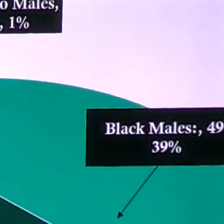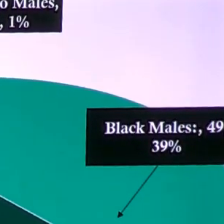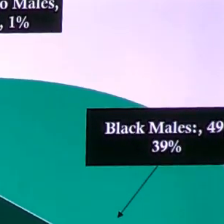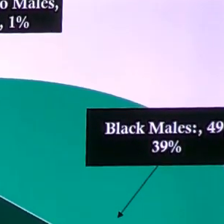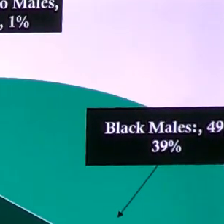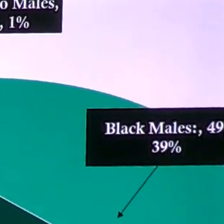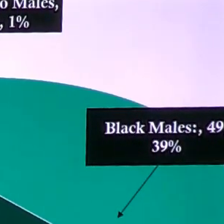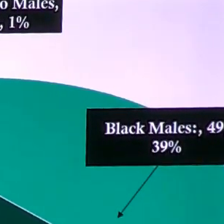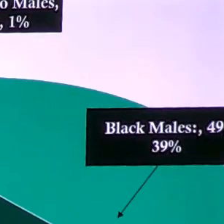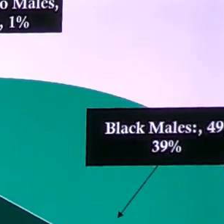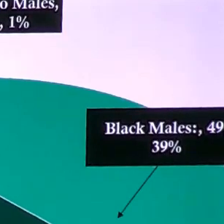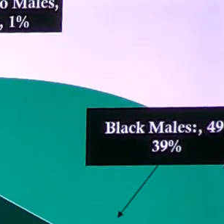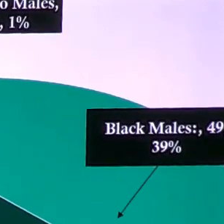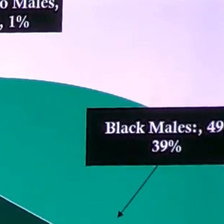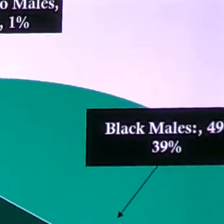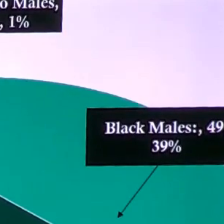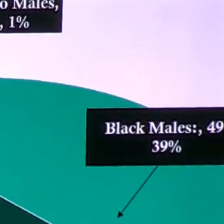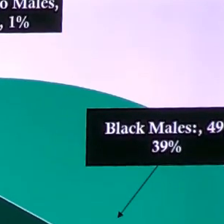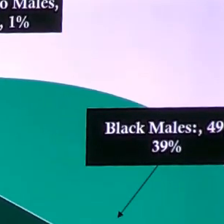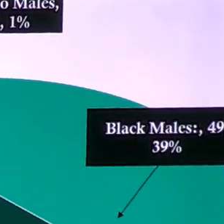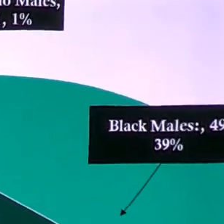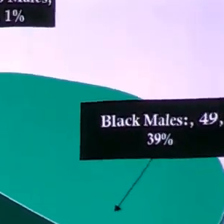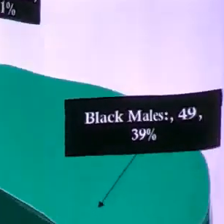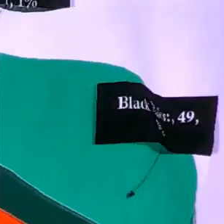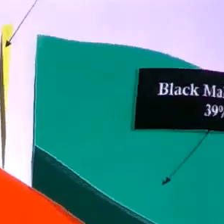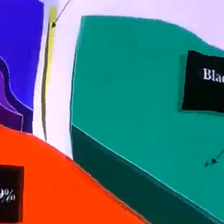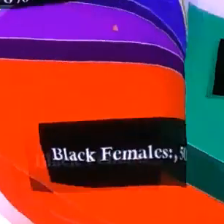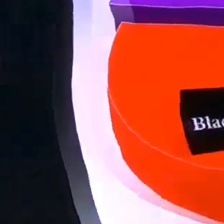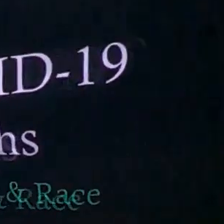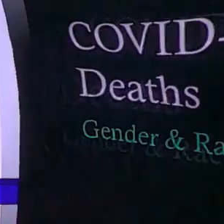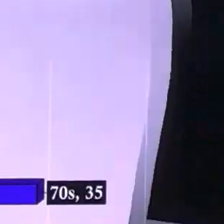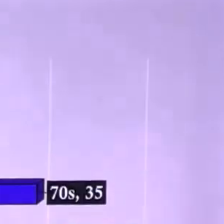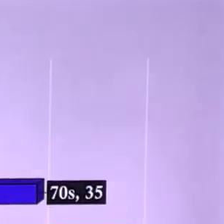females. We have a total of 49 black males.